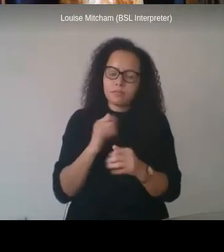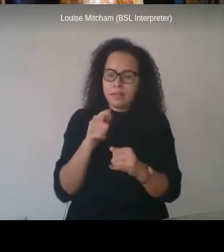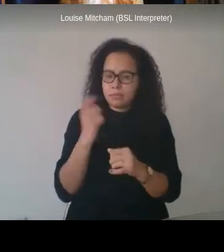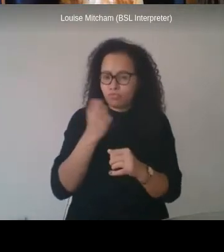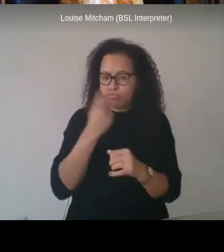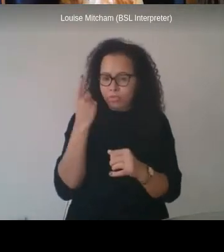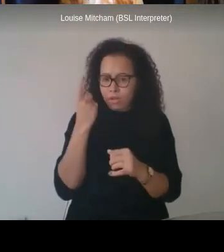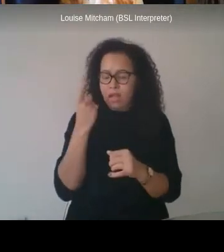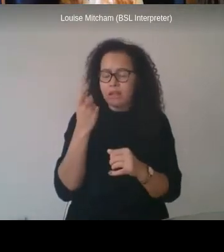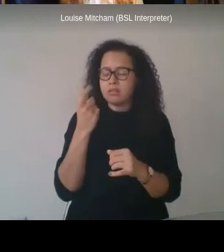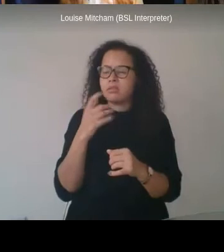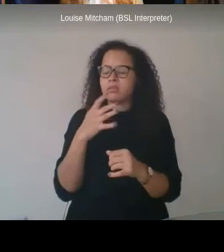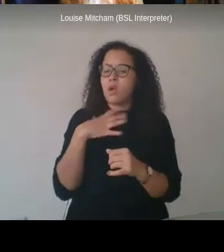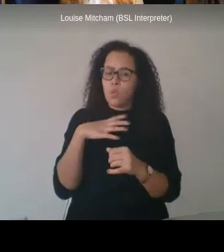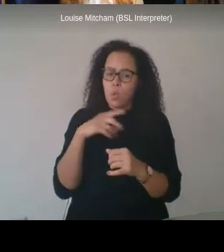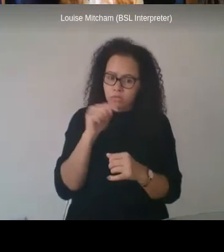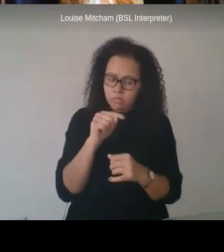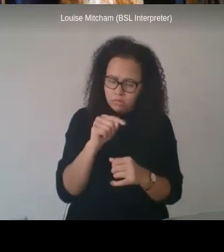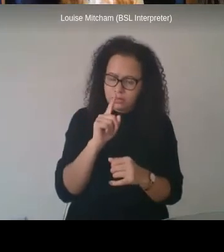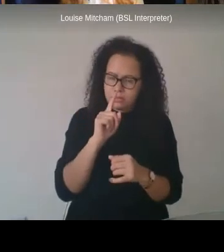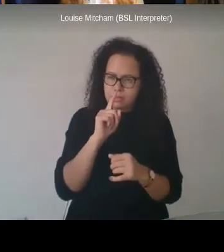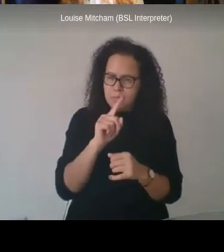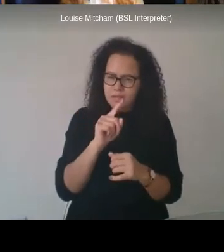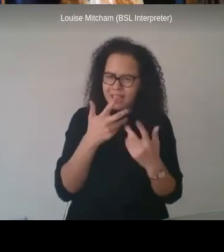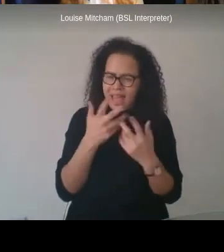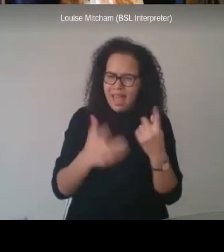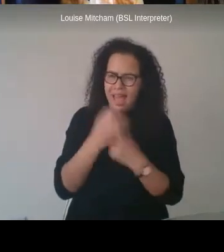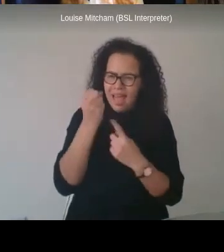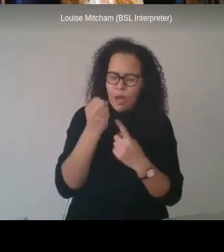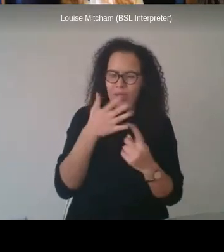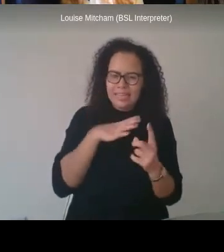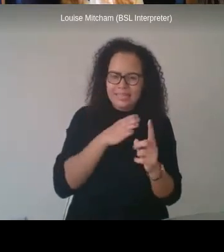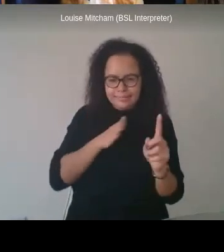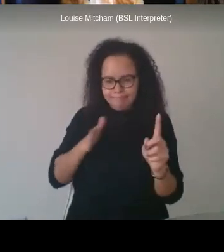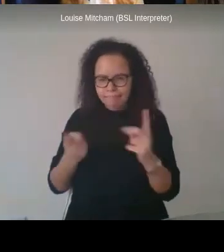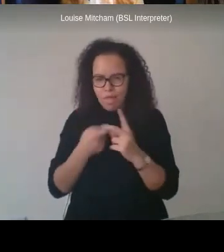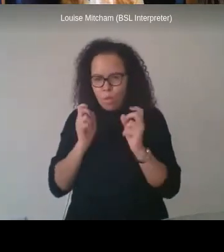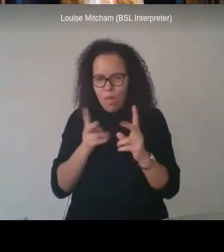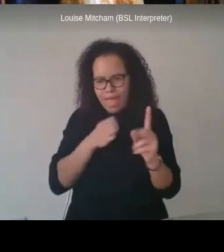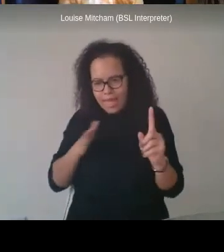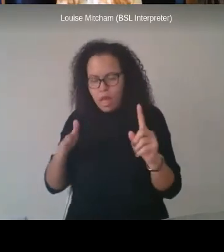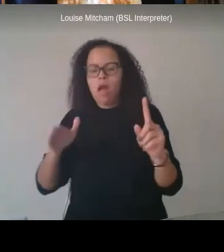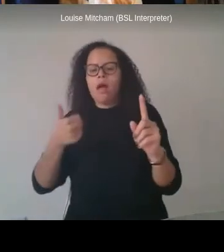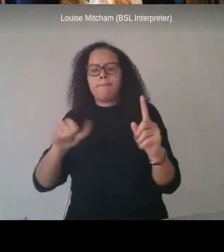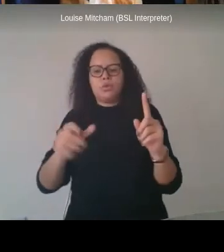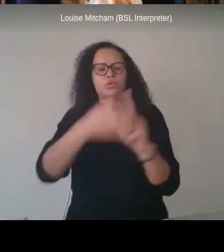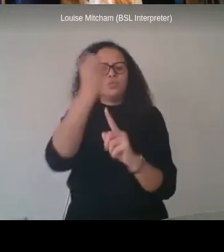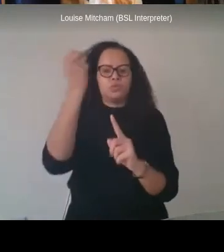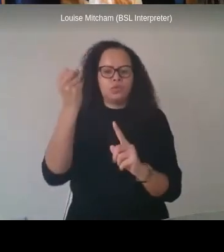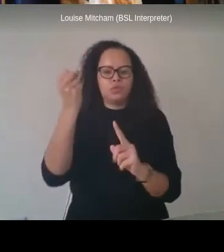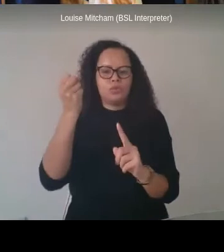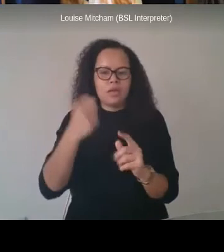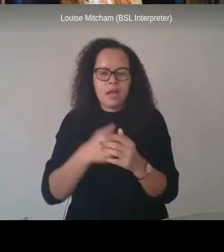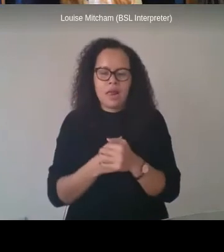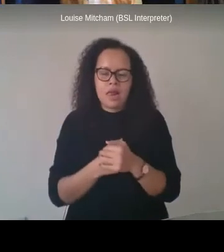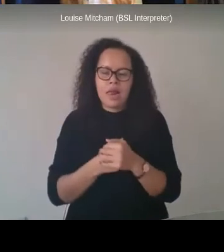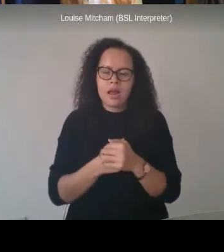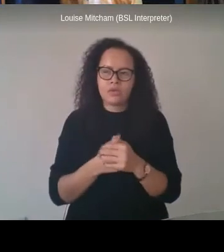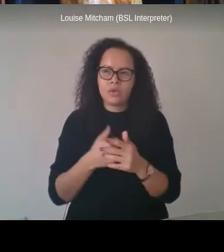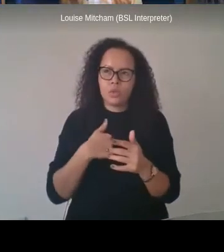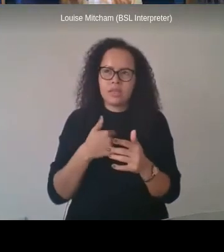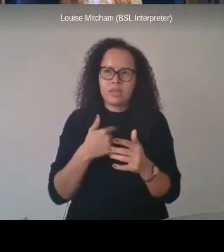what you want that for, you might need to be doing something else to get to that point. So we do, I think one of the things with kind of all the big research stuff is that it can